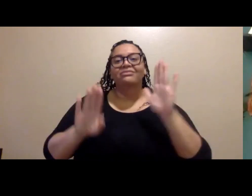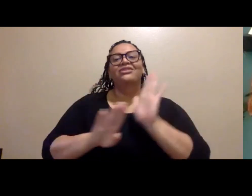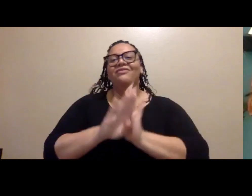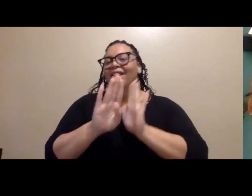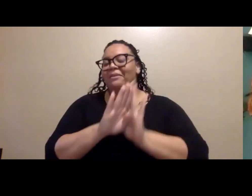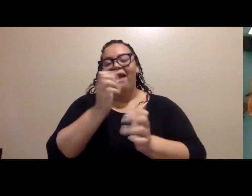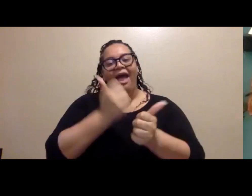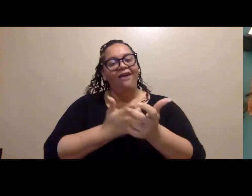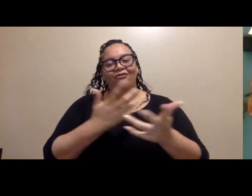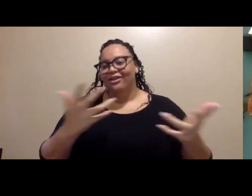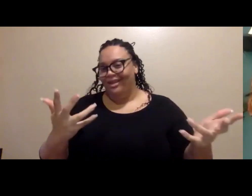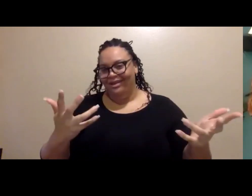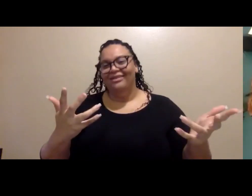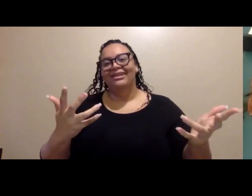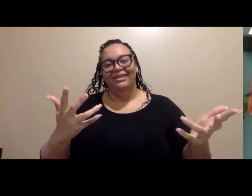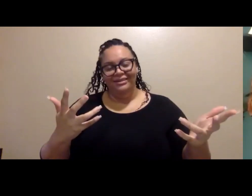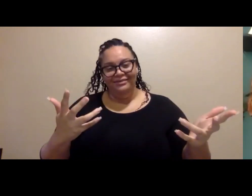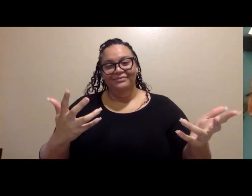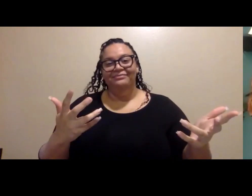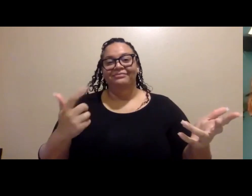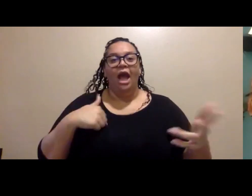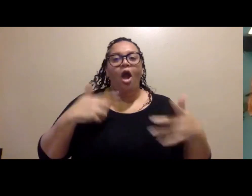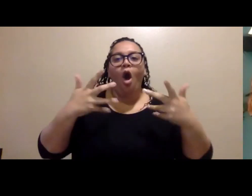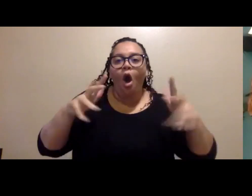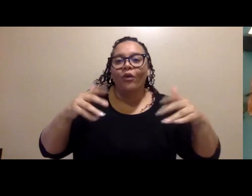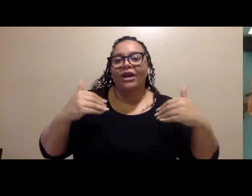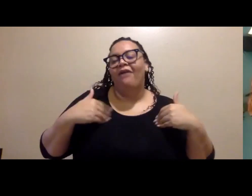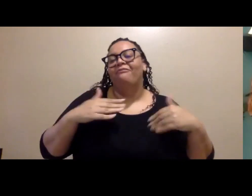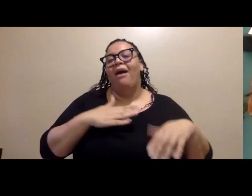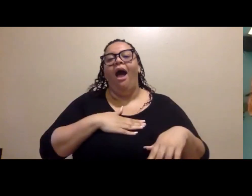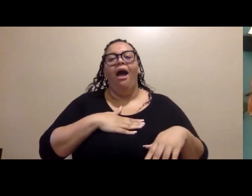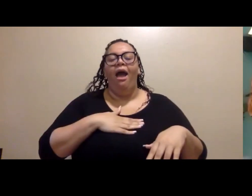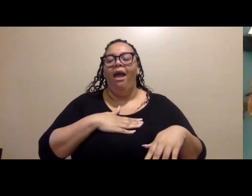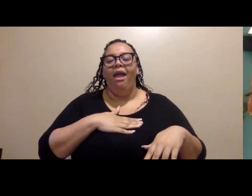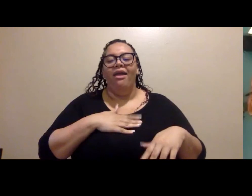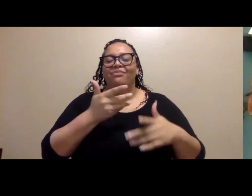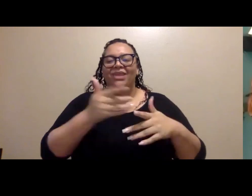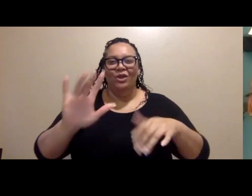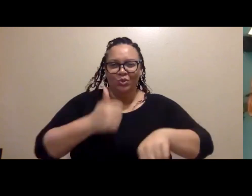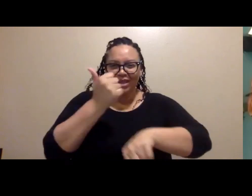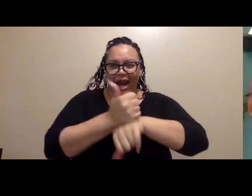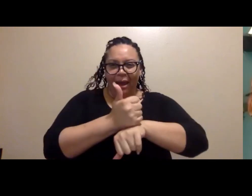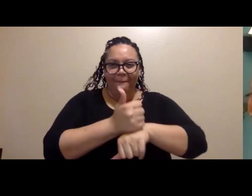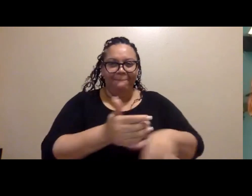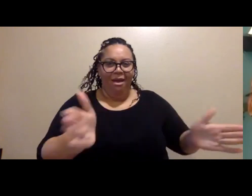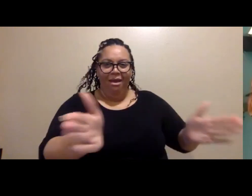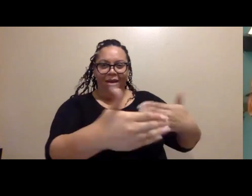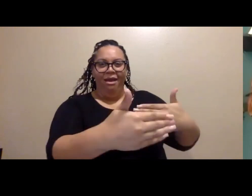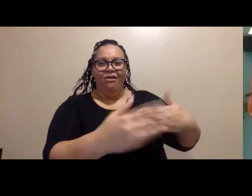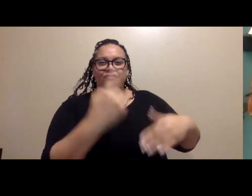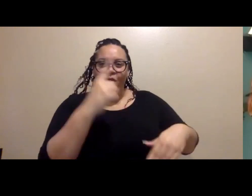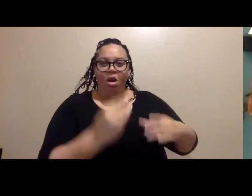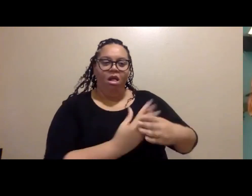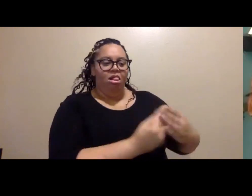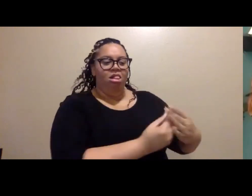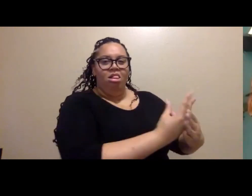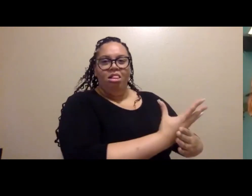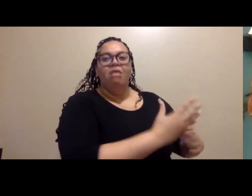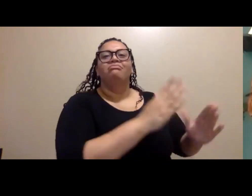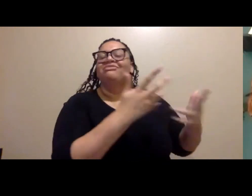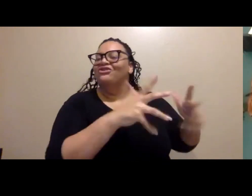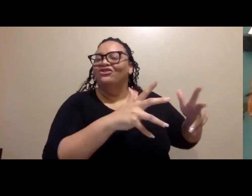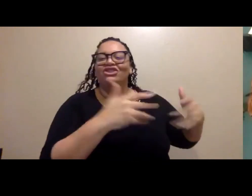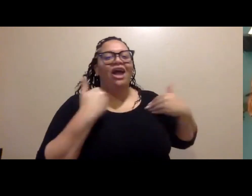garden. I already have my raised bed materials set up. I got my compost set up. My hope is to have all of that done and